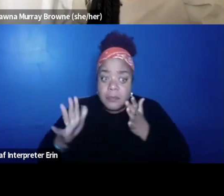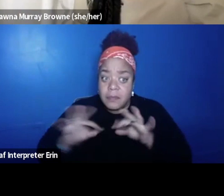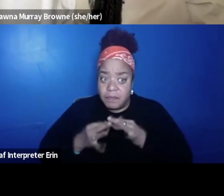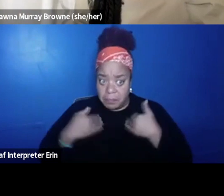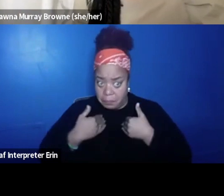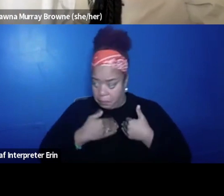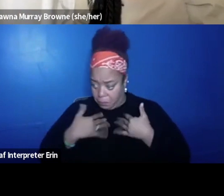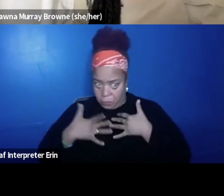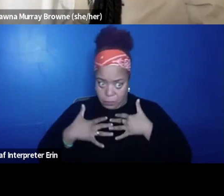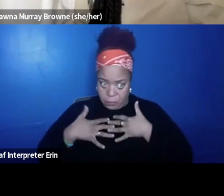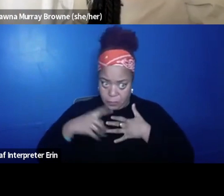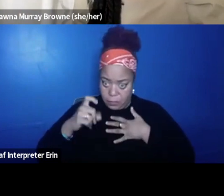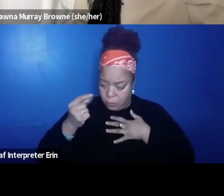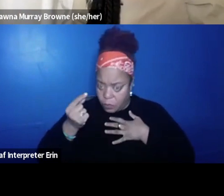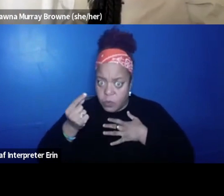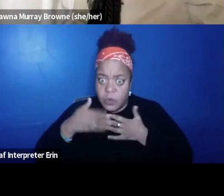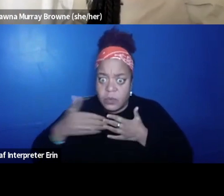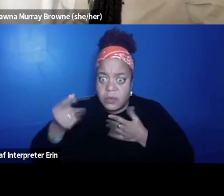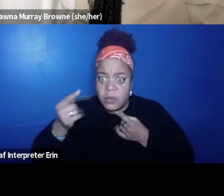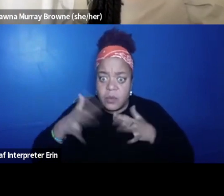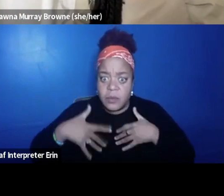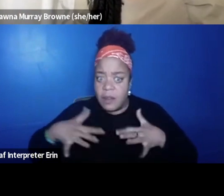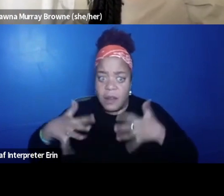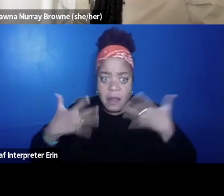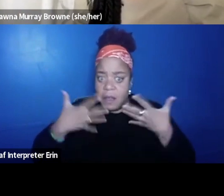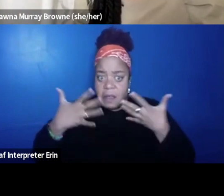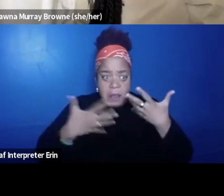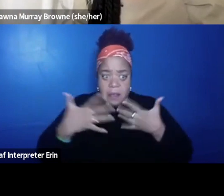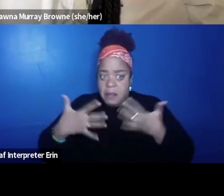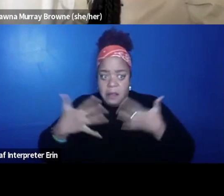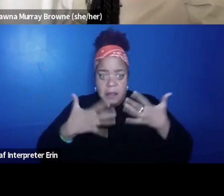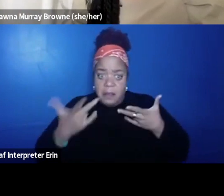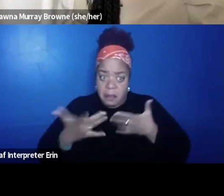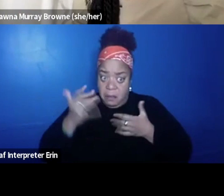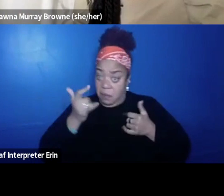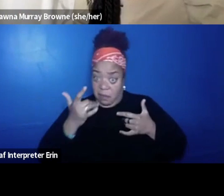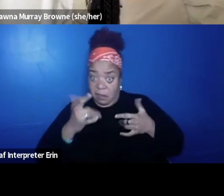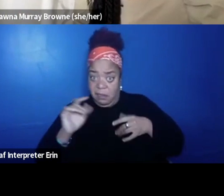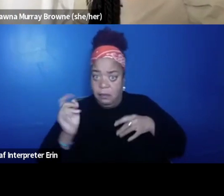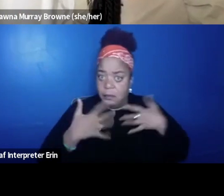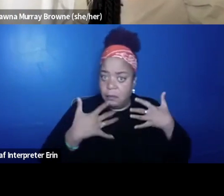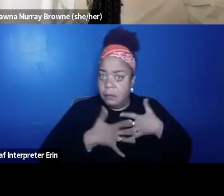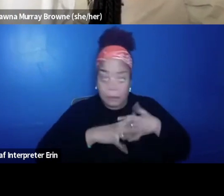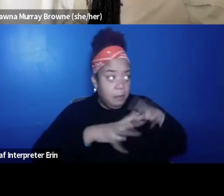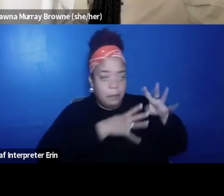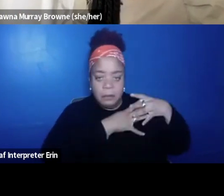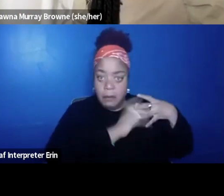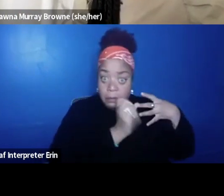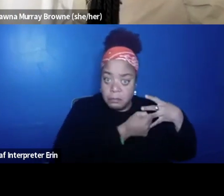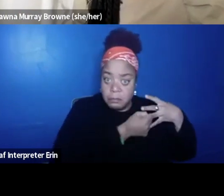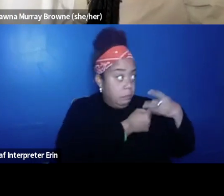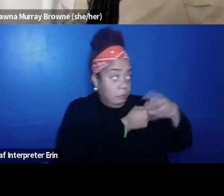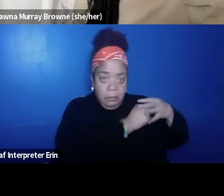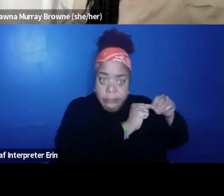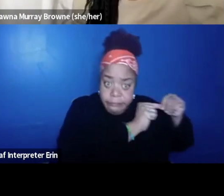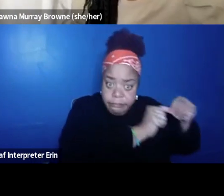the truth is that call is going to lead to incarceration, less the things that my panelists have already talked